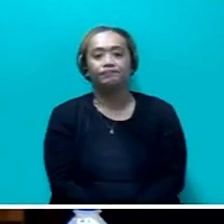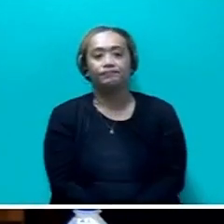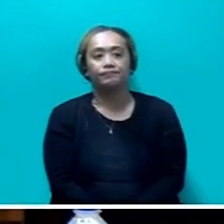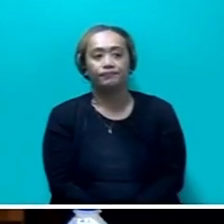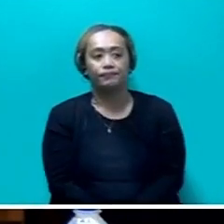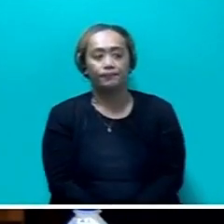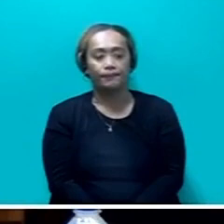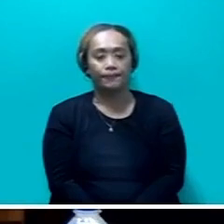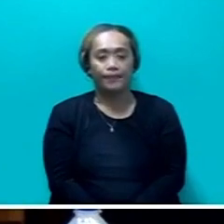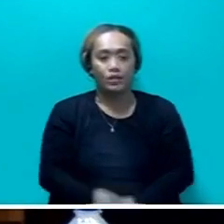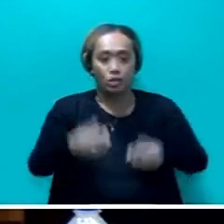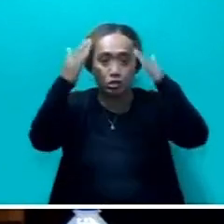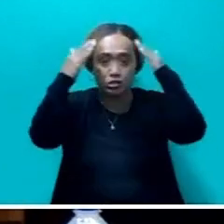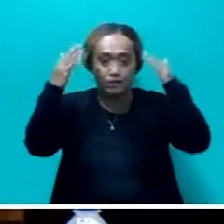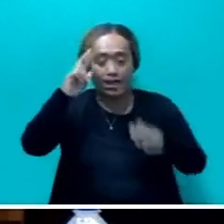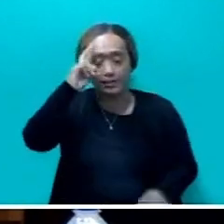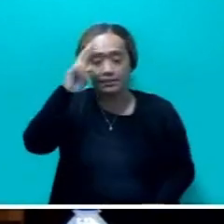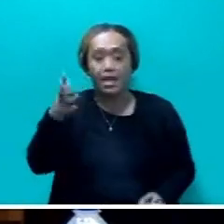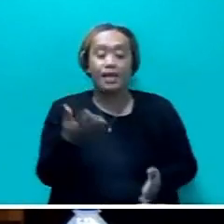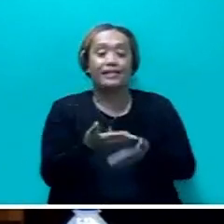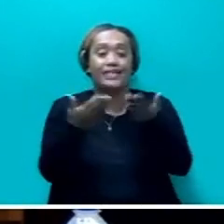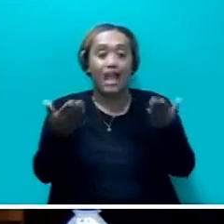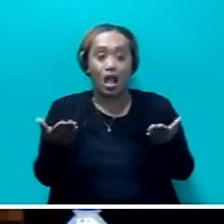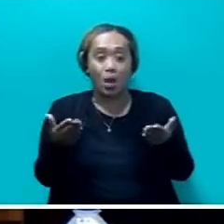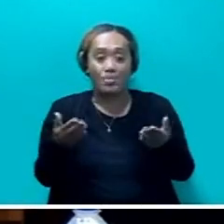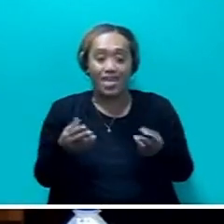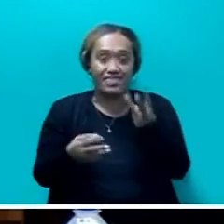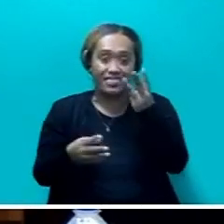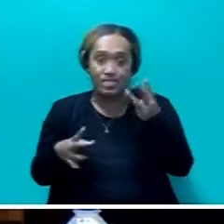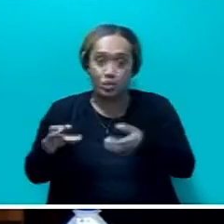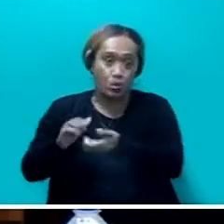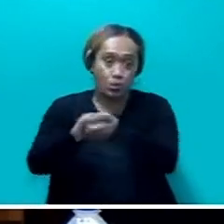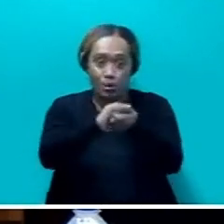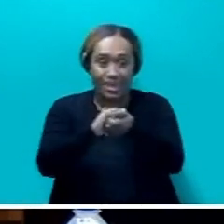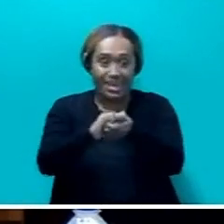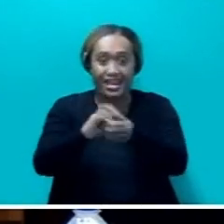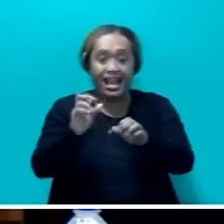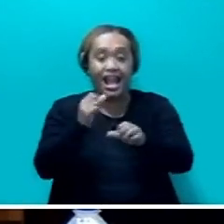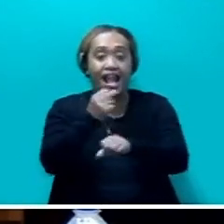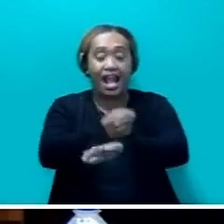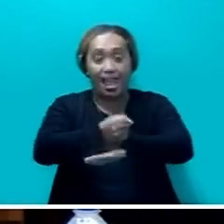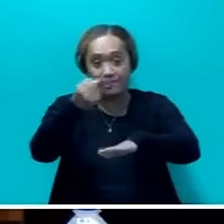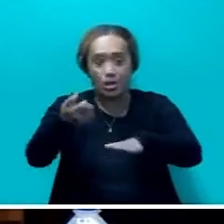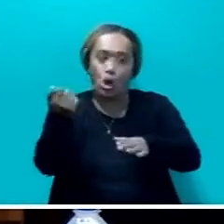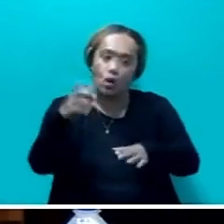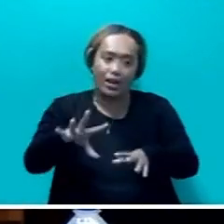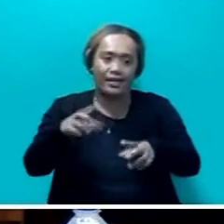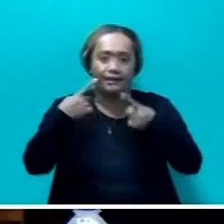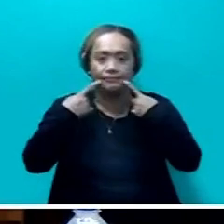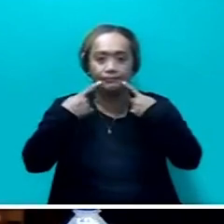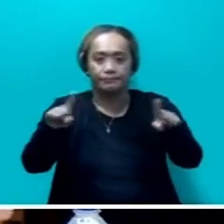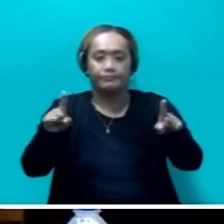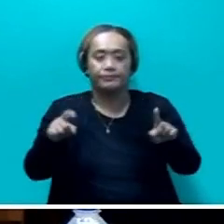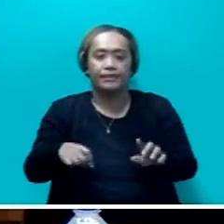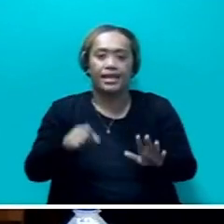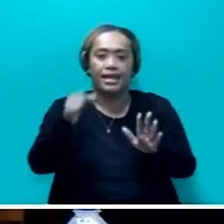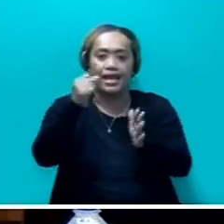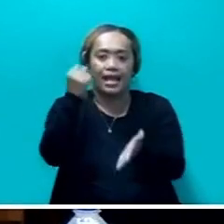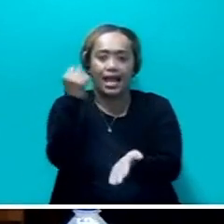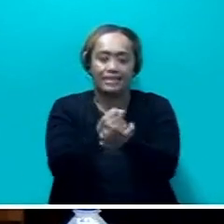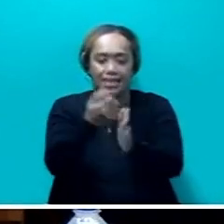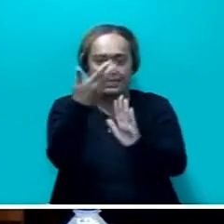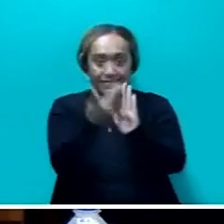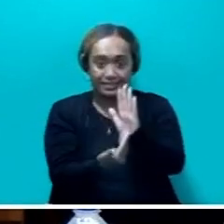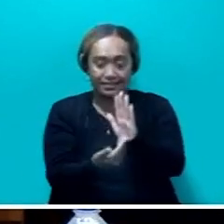Mr. Speaker, the coalition government has declared and gazetted 15th May 2023 as the day